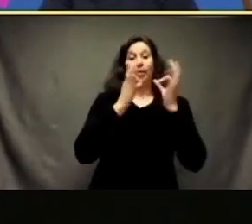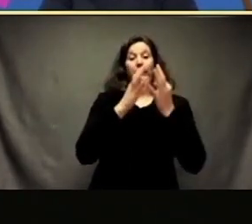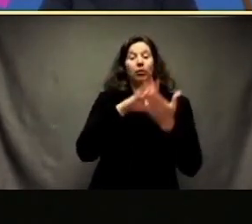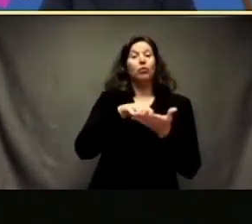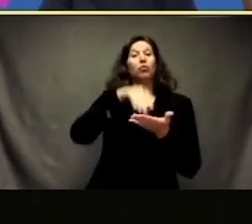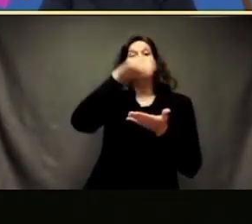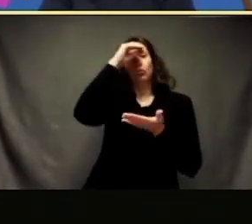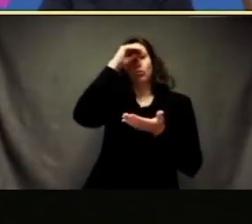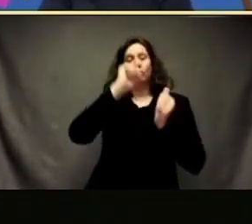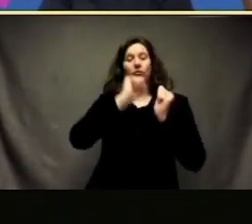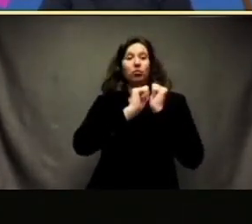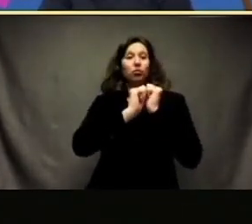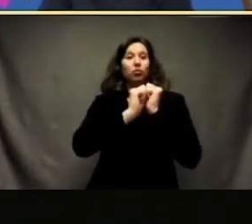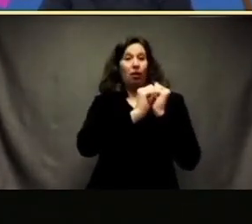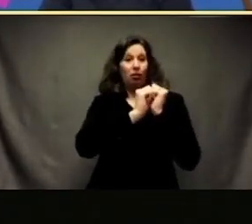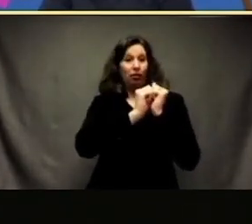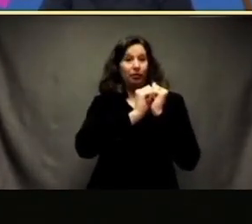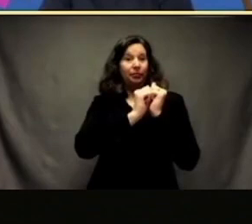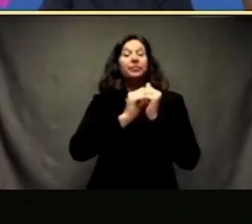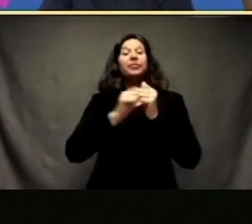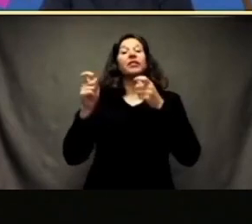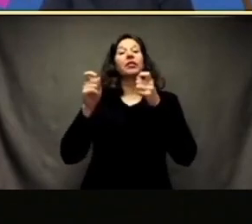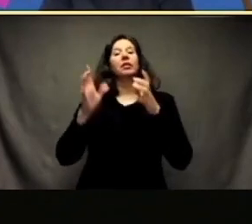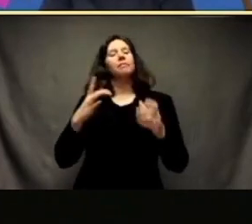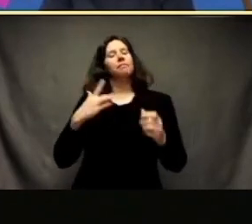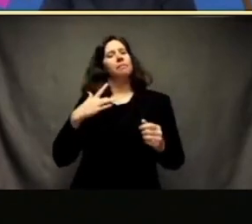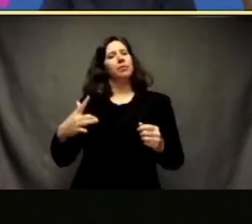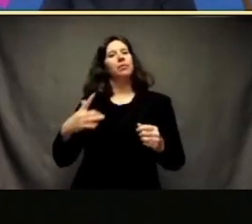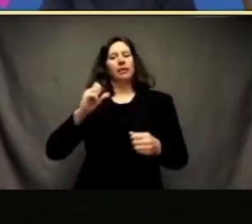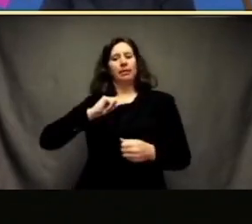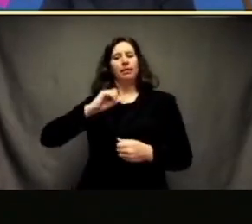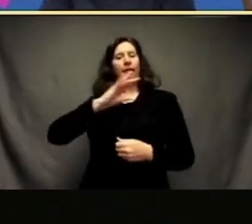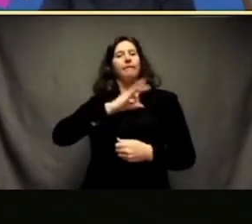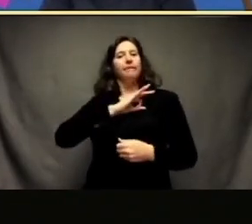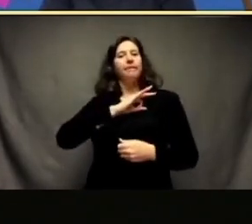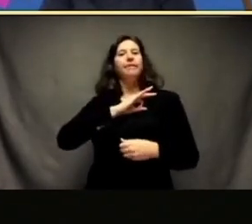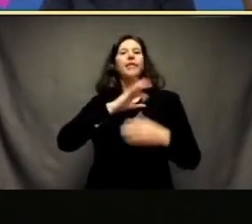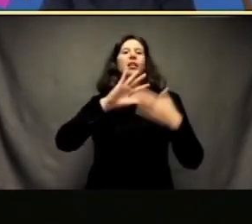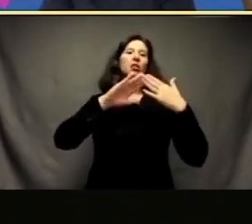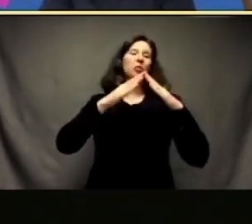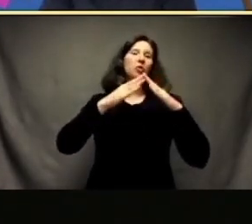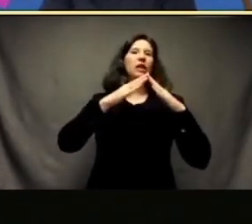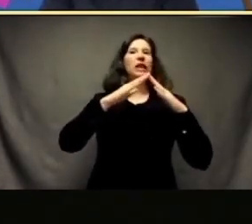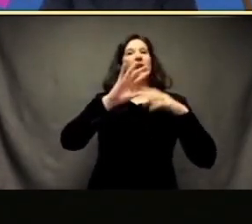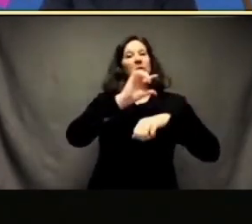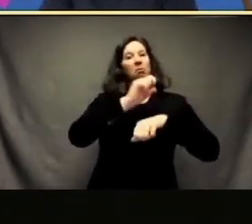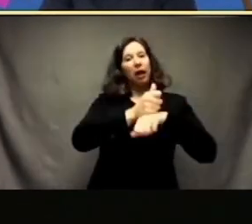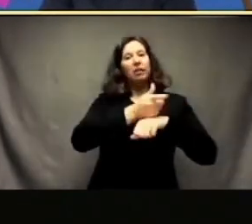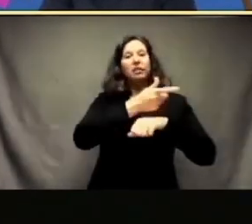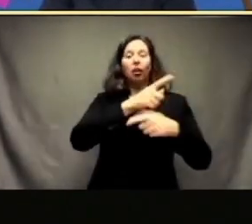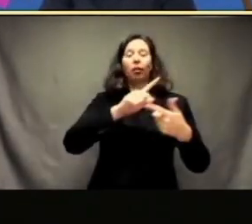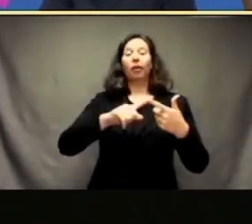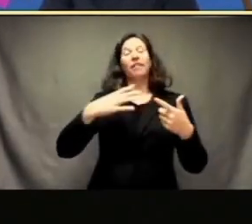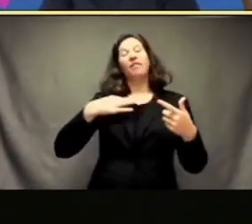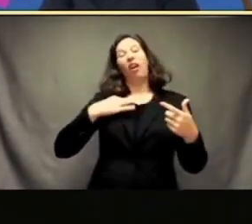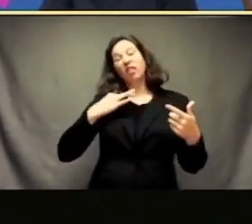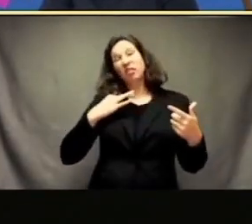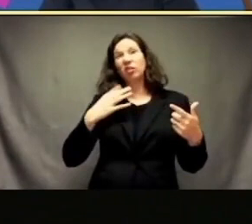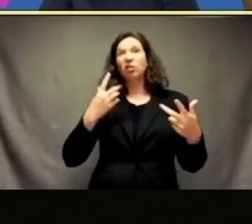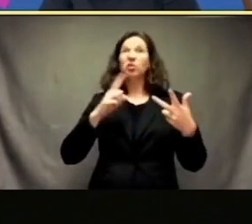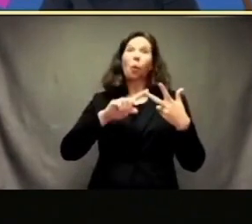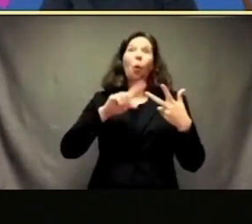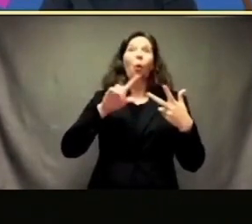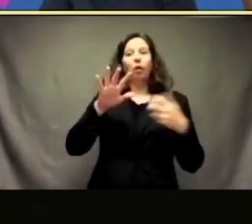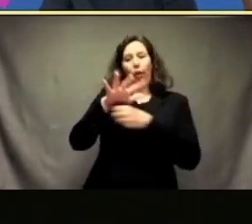together. Facilitators are usually staff at the community-based organization, volunteers, or